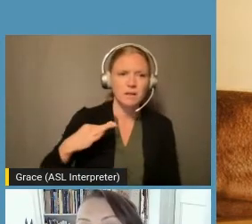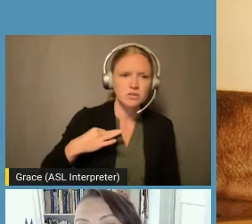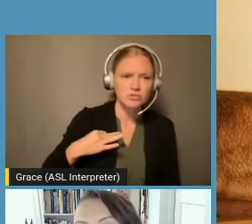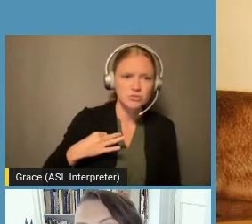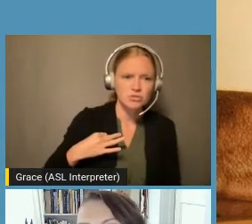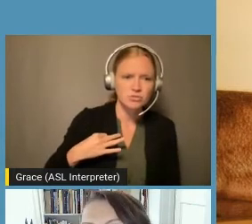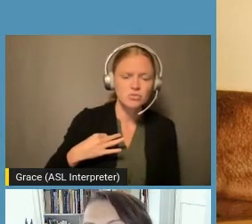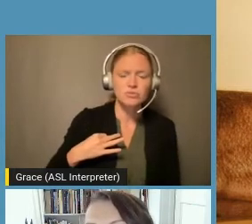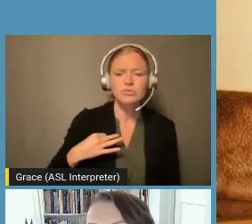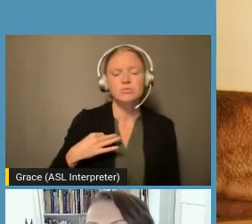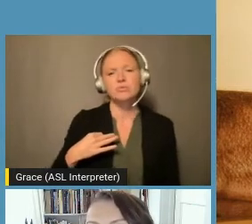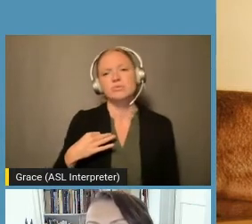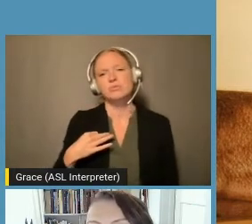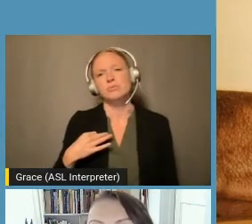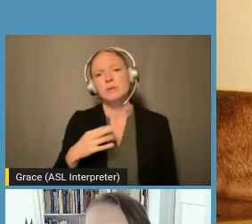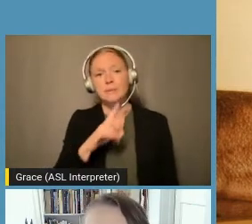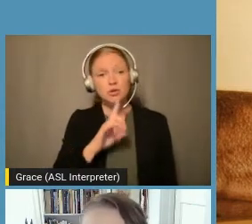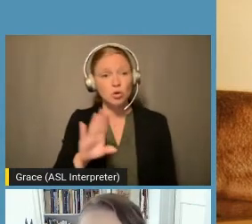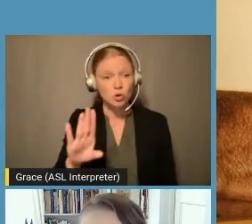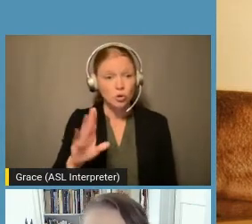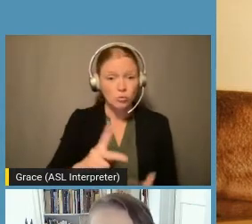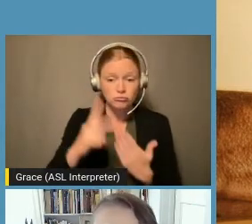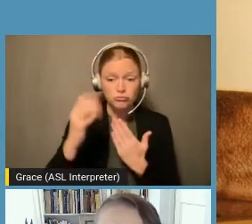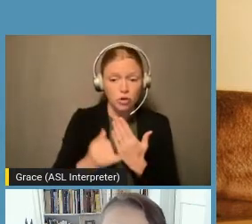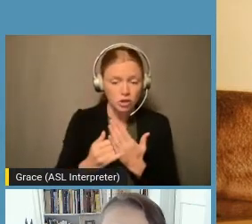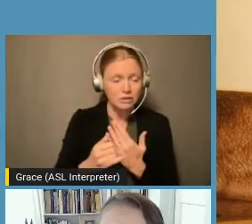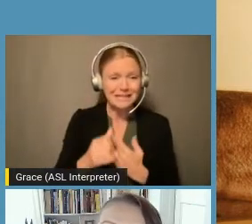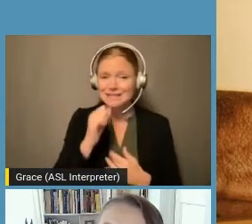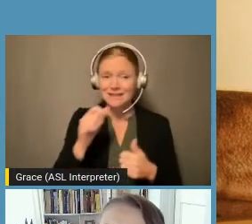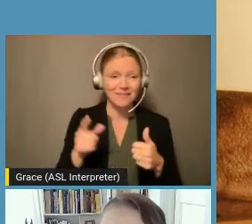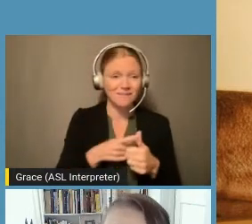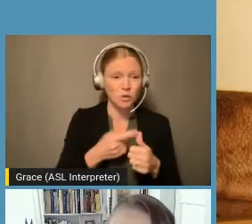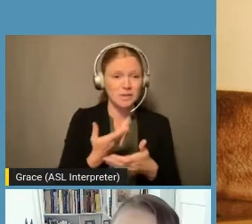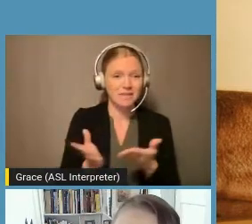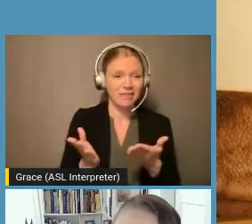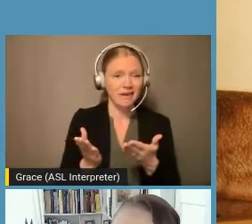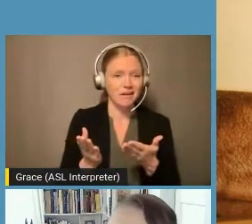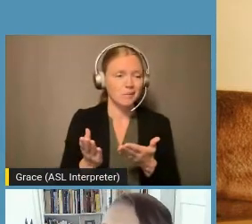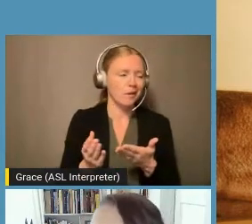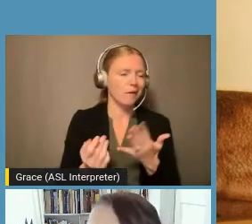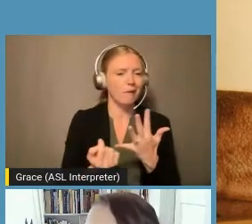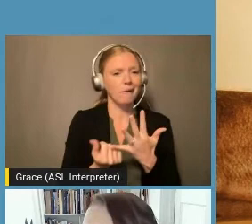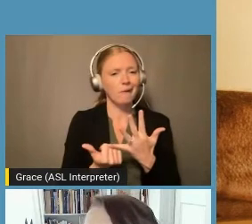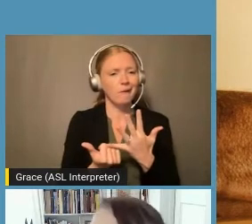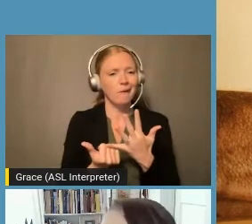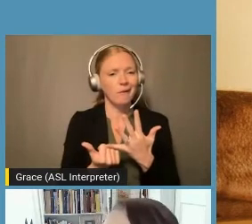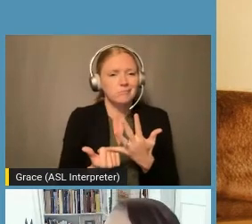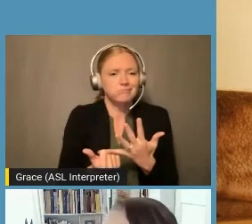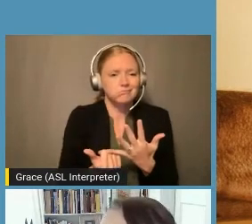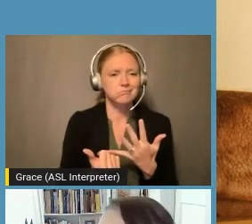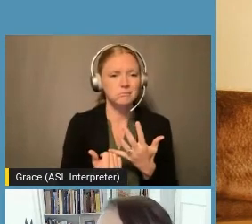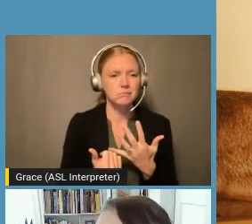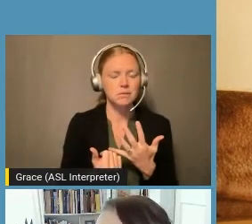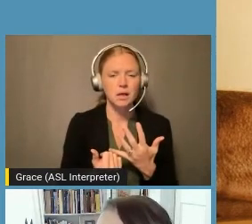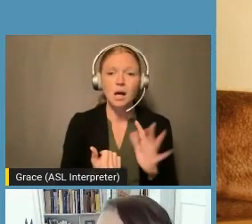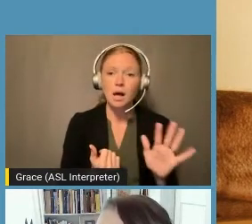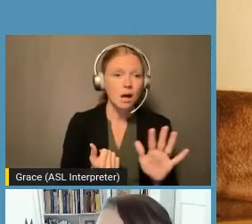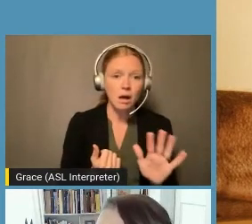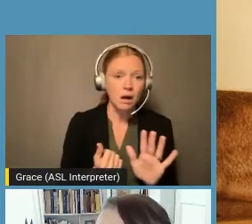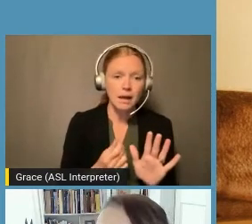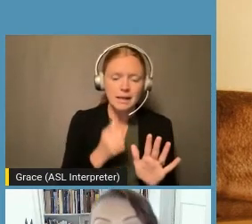that your project isn't the first thing to go on the to-do list. And it's not to question